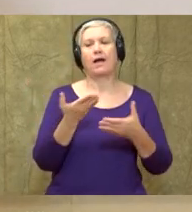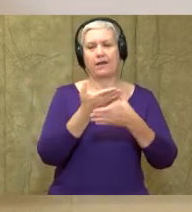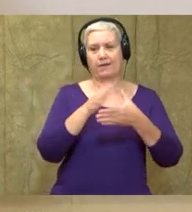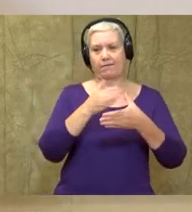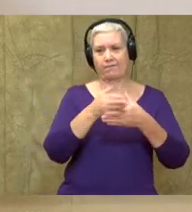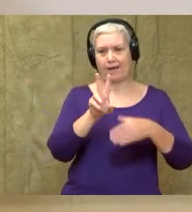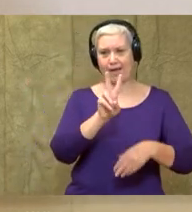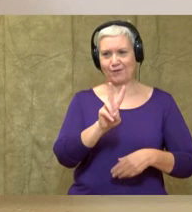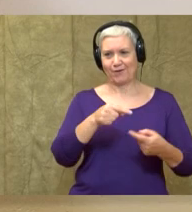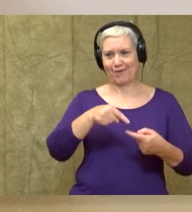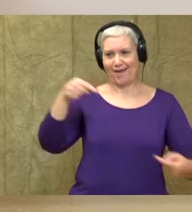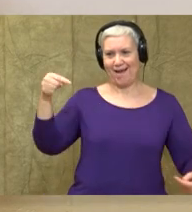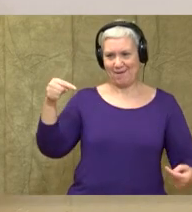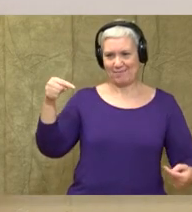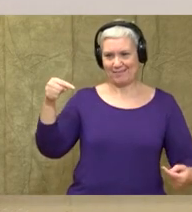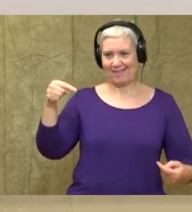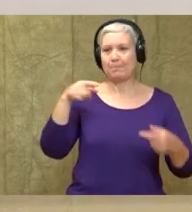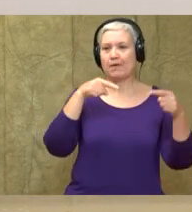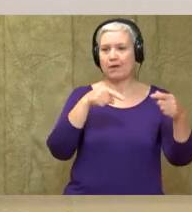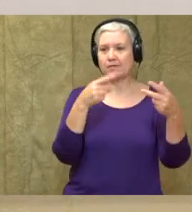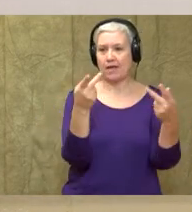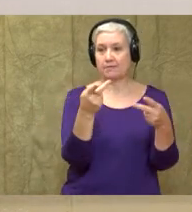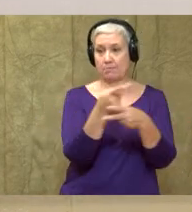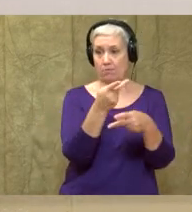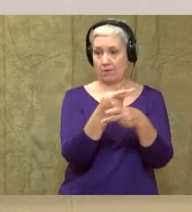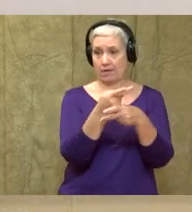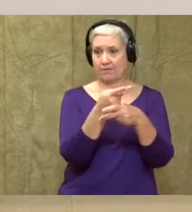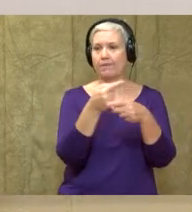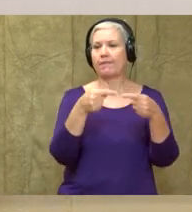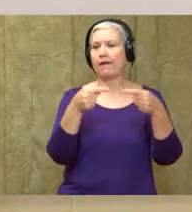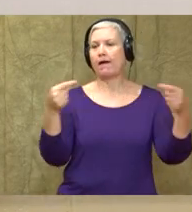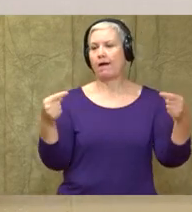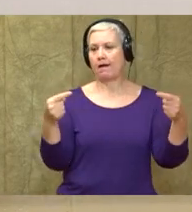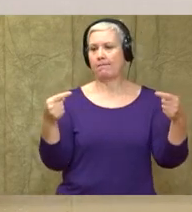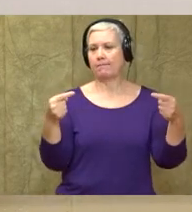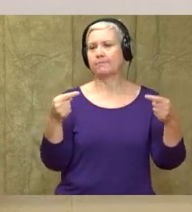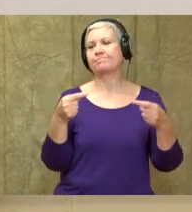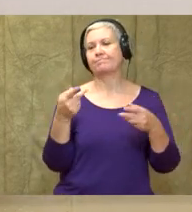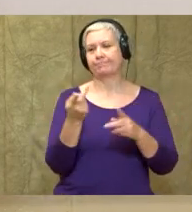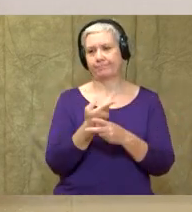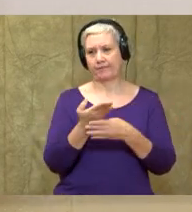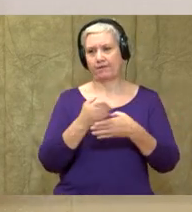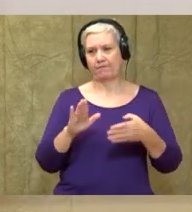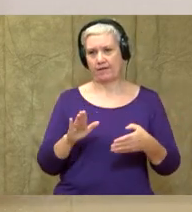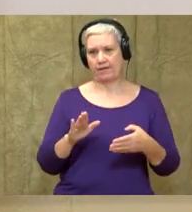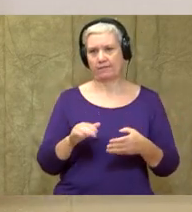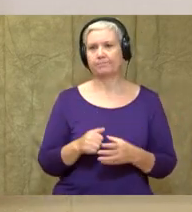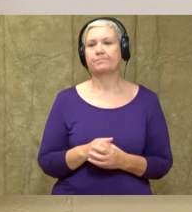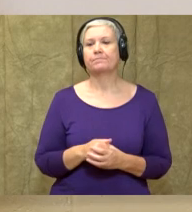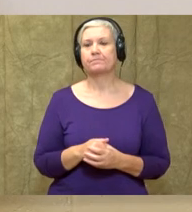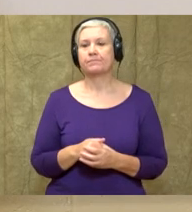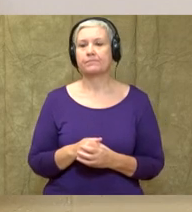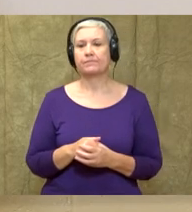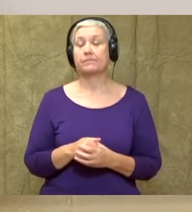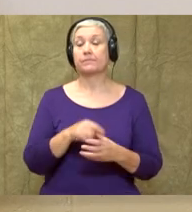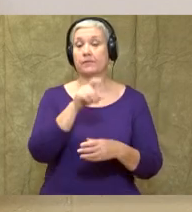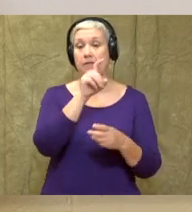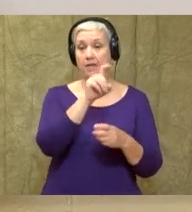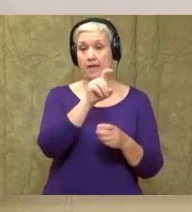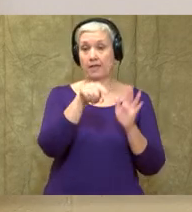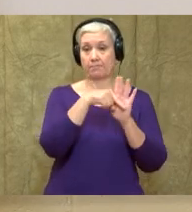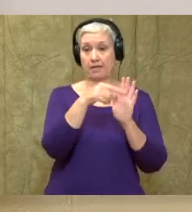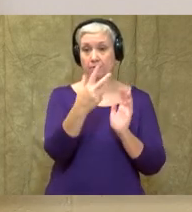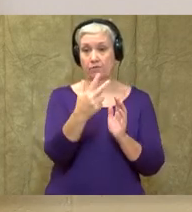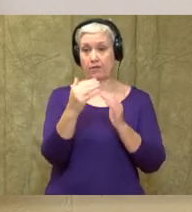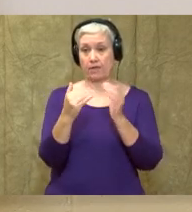performing these inverse operations, dividing both sides by 2, leaving us with x minus 3 is equal to 5. And then as I add